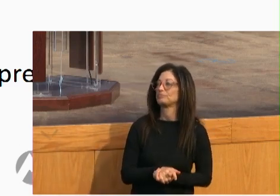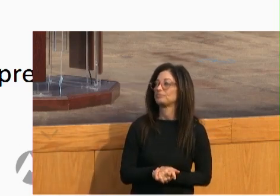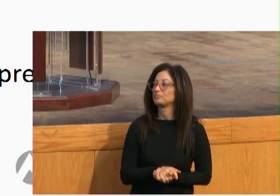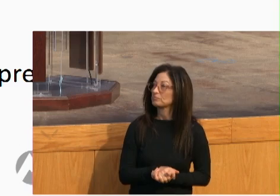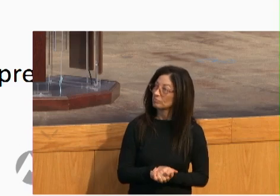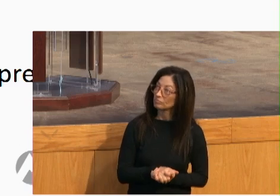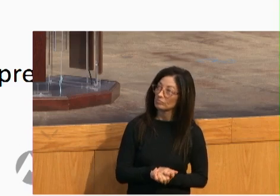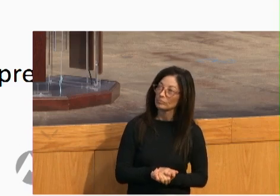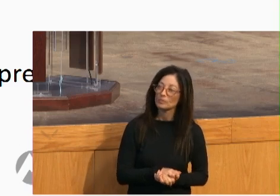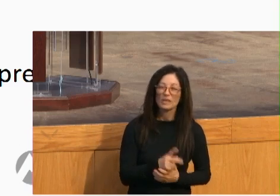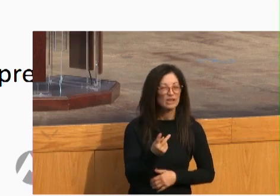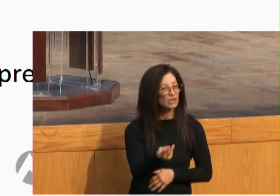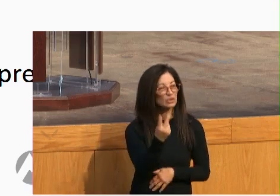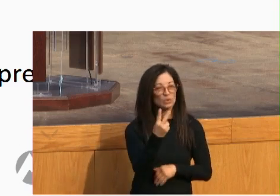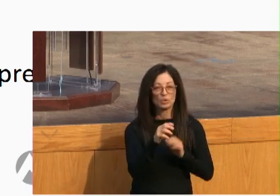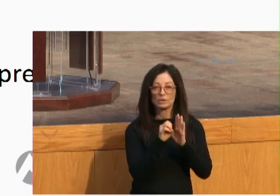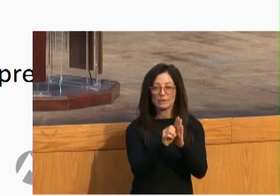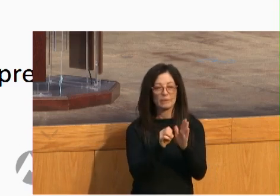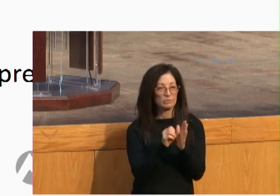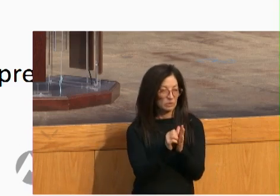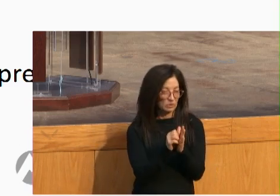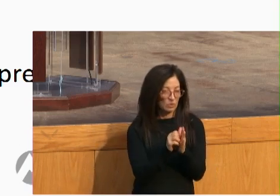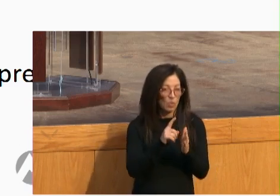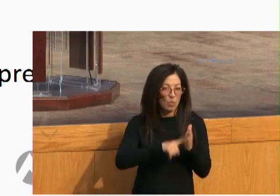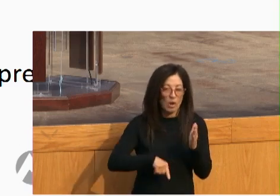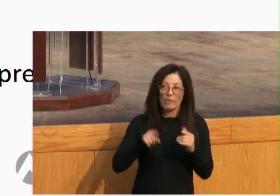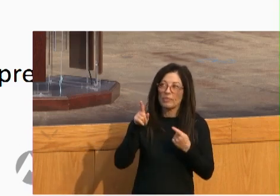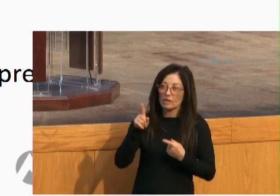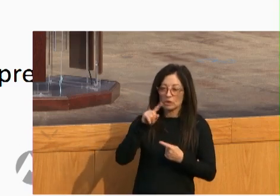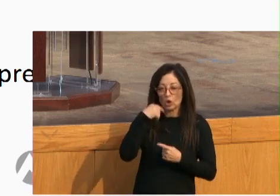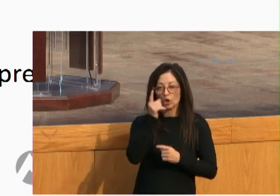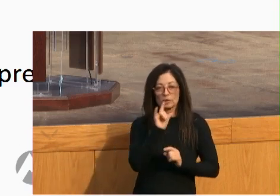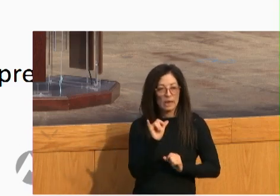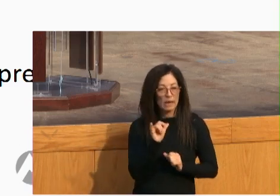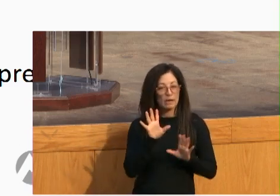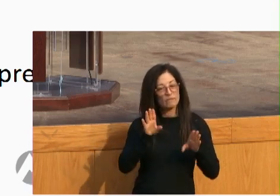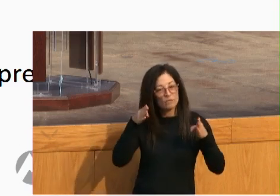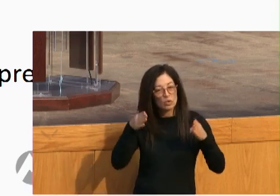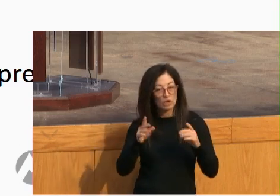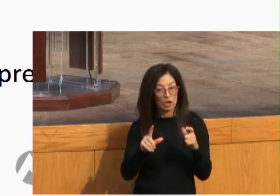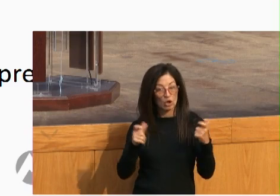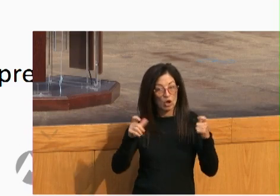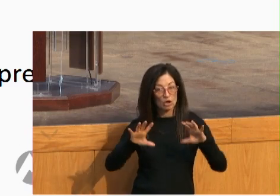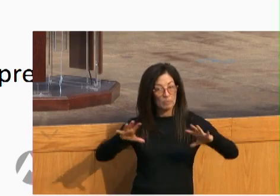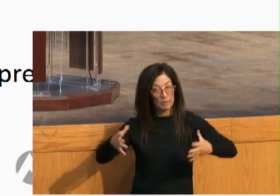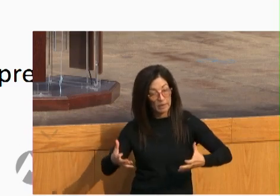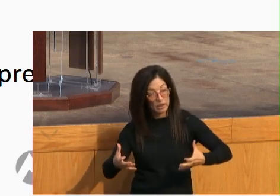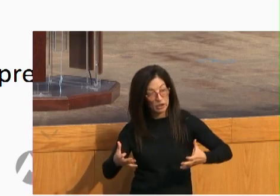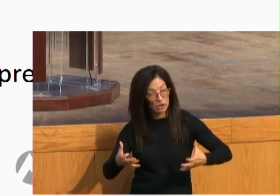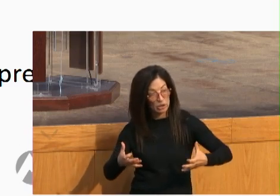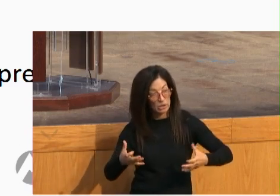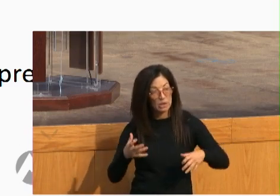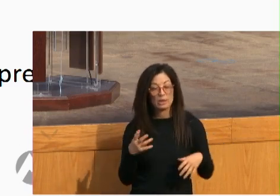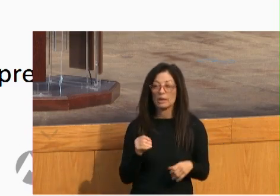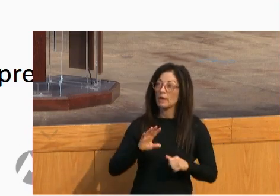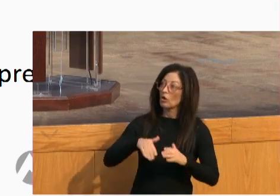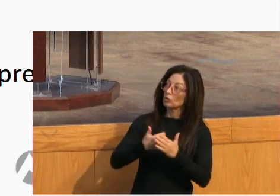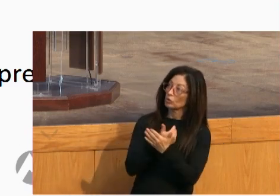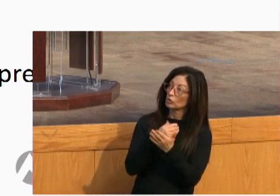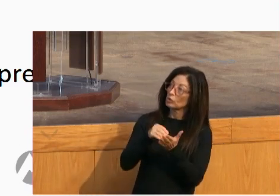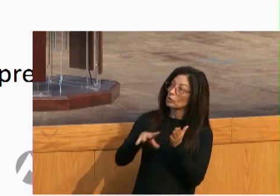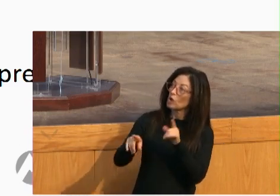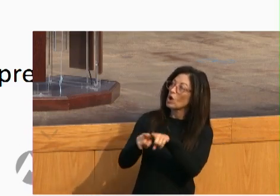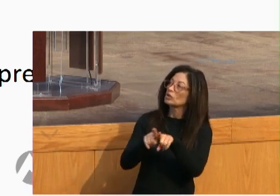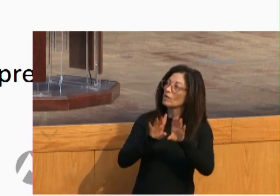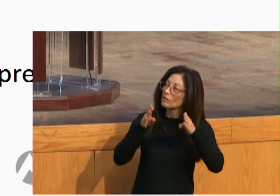So these are just 2 examples of what this looks like, focusing on a large population, a large N, all new students, and then also